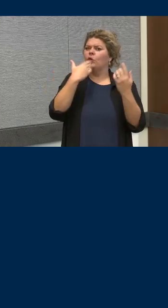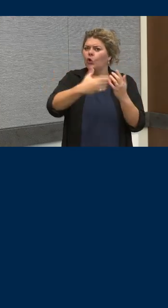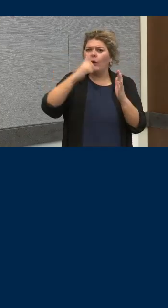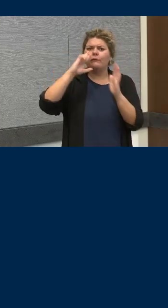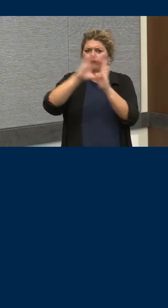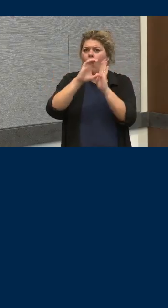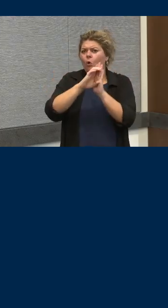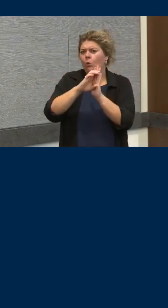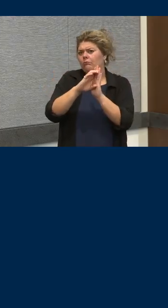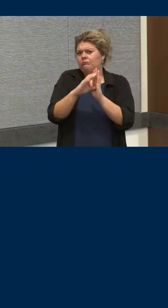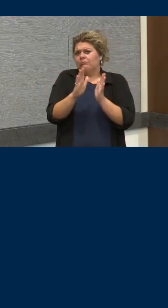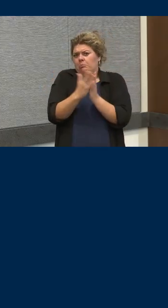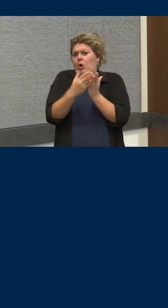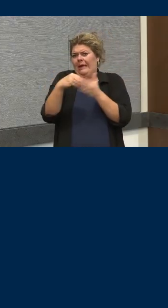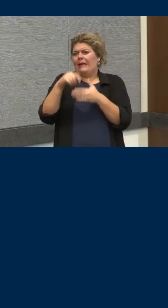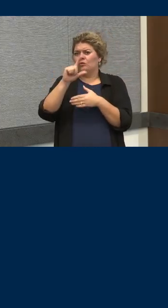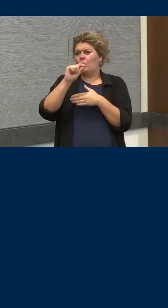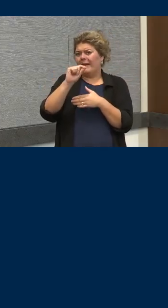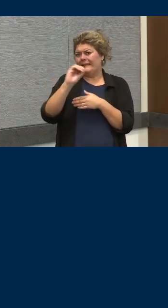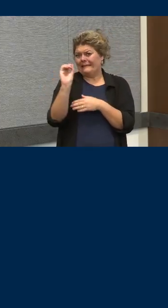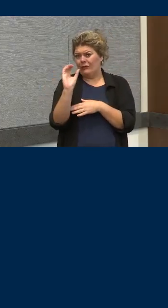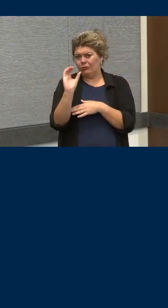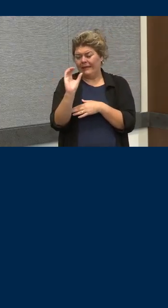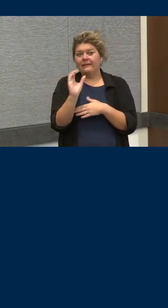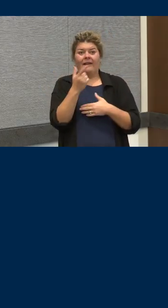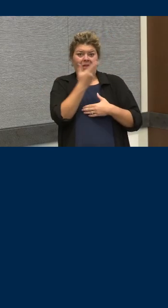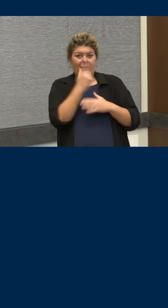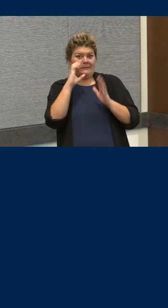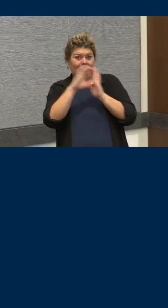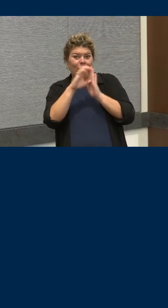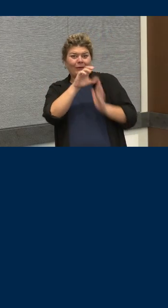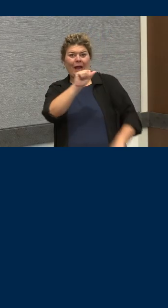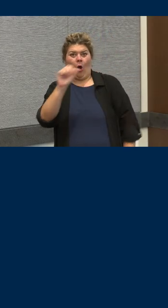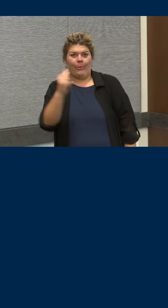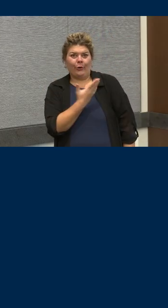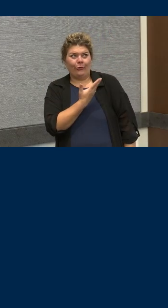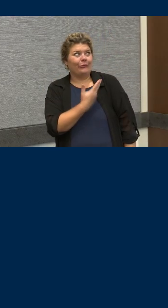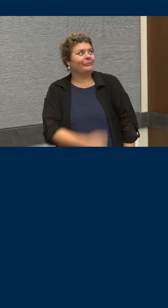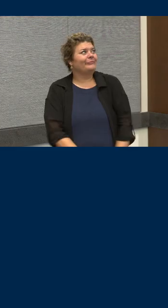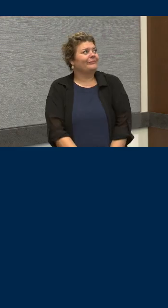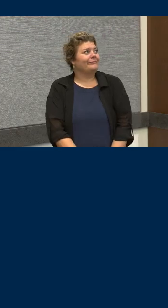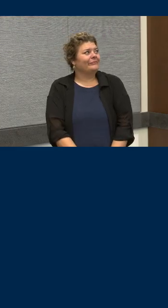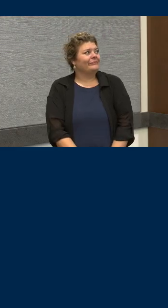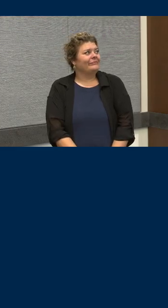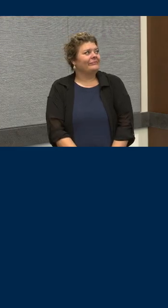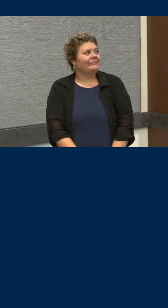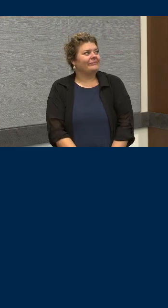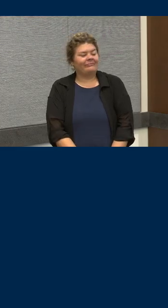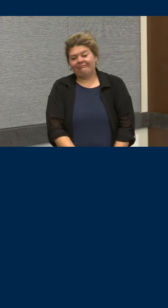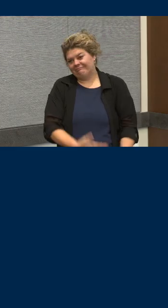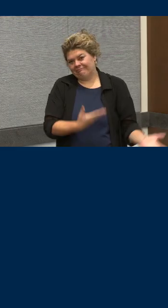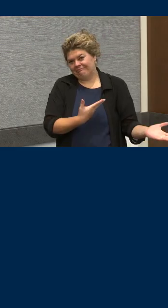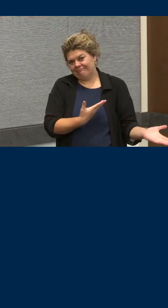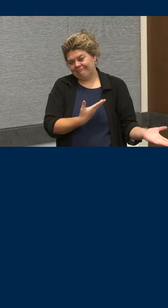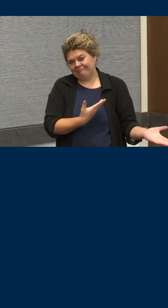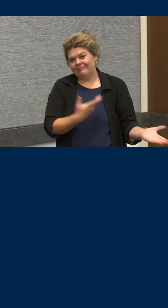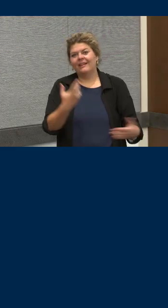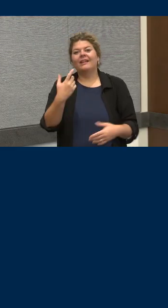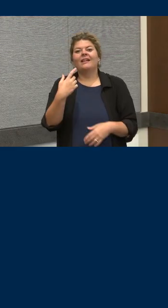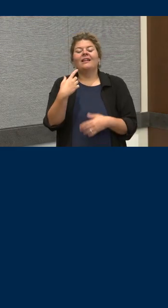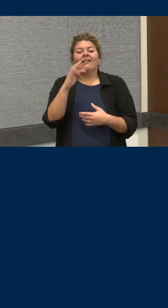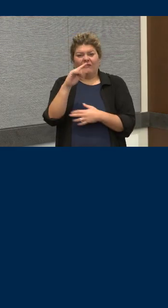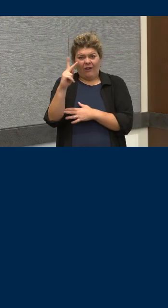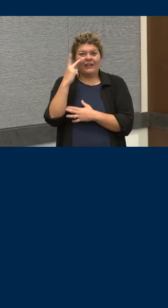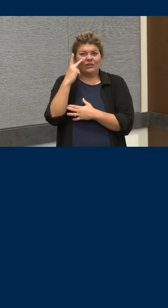the 20th century. And this is Ann Arbor. One of the things that Frank saw in America